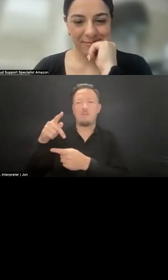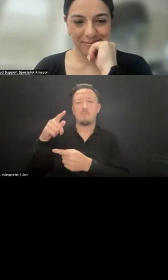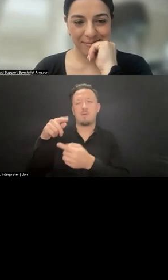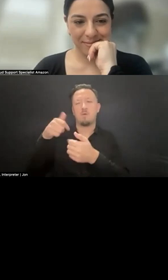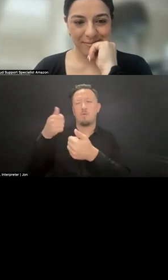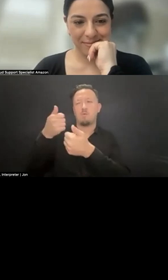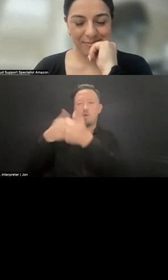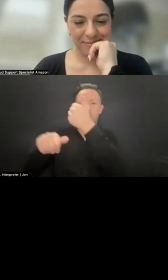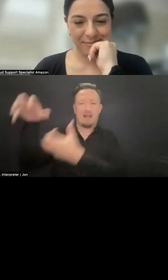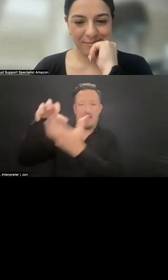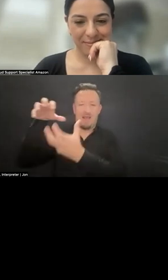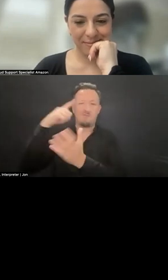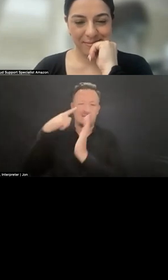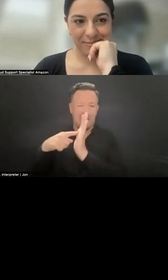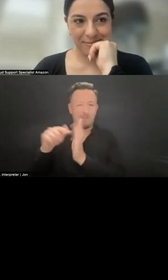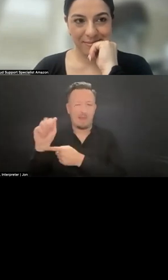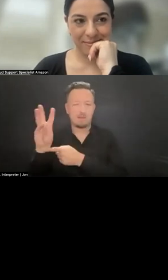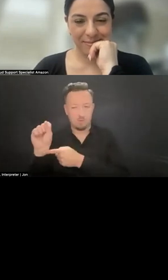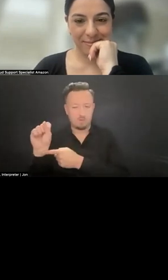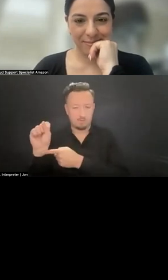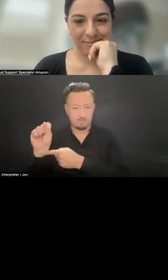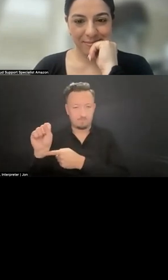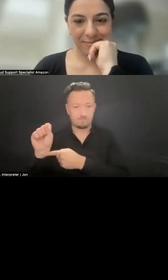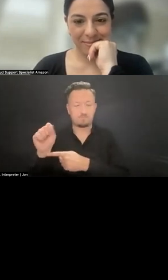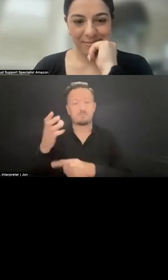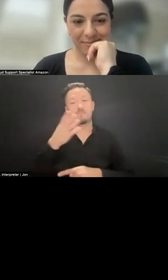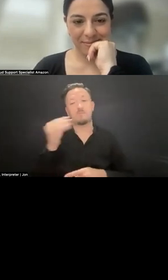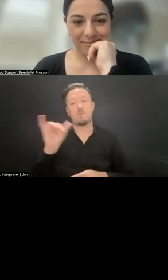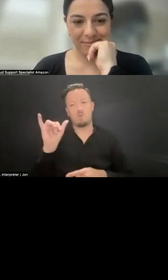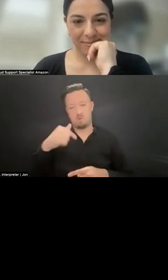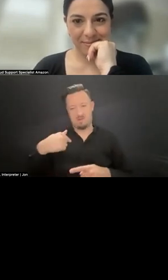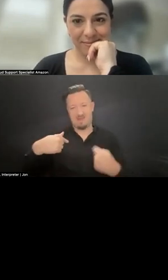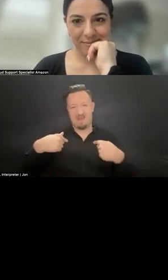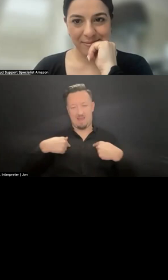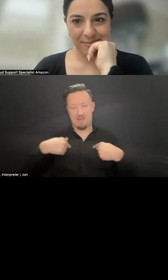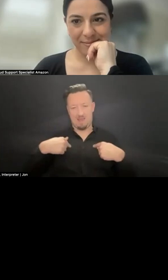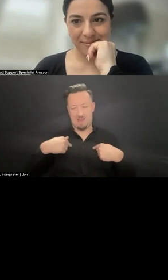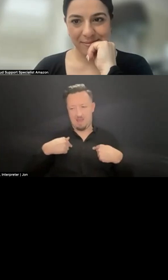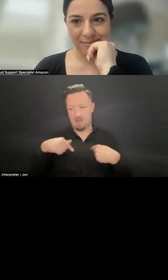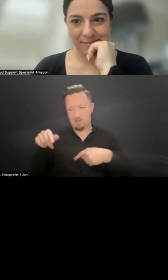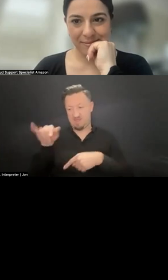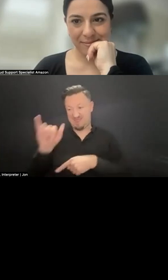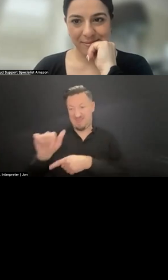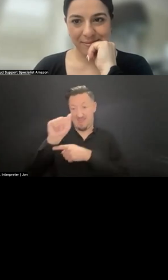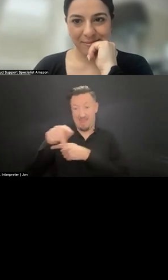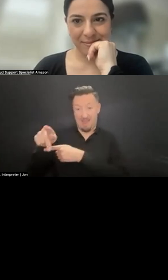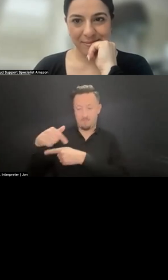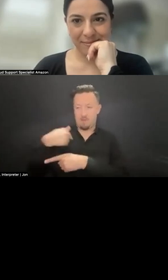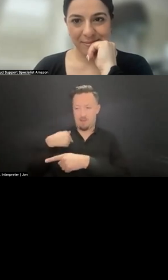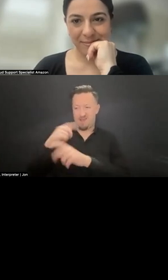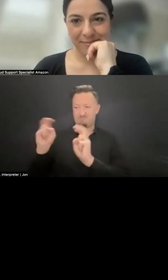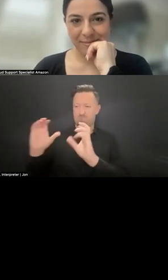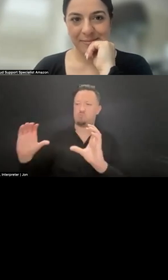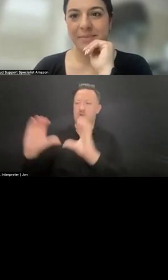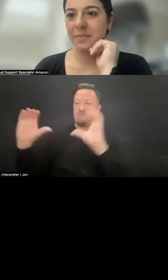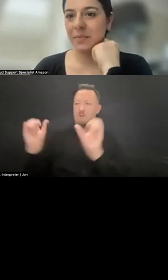AWS and securing or certifying that the application is secure. So in the financial industry,